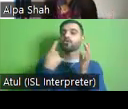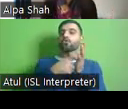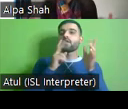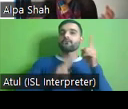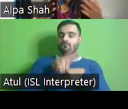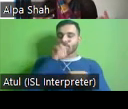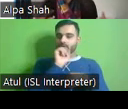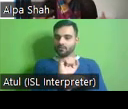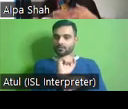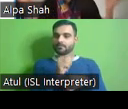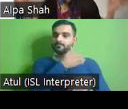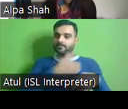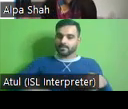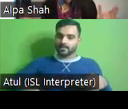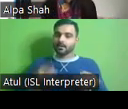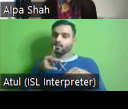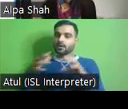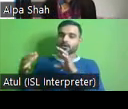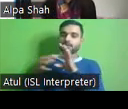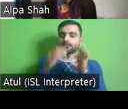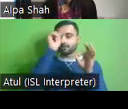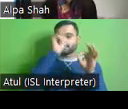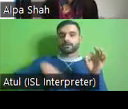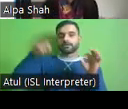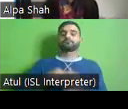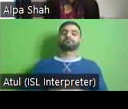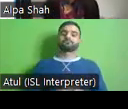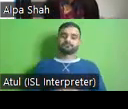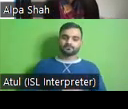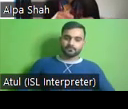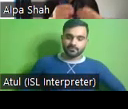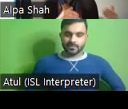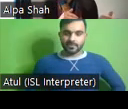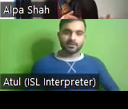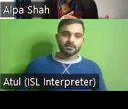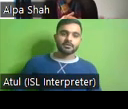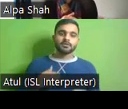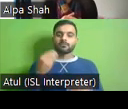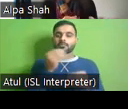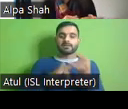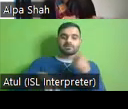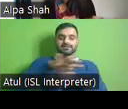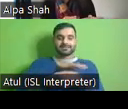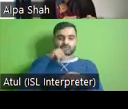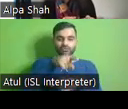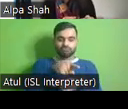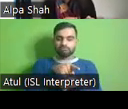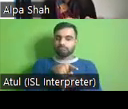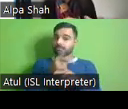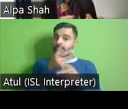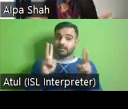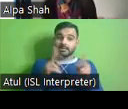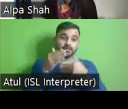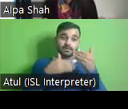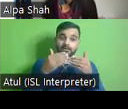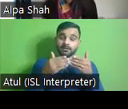values of caste which pervade the rest of India. I've argued that in a society which is so infiltrated